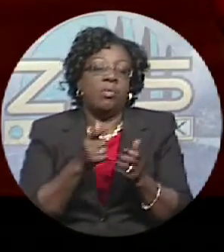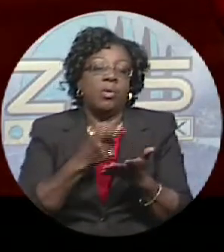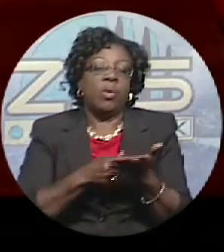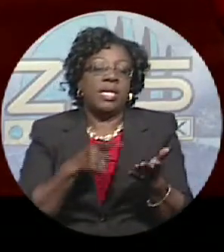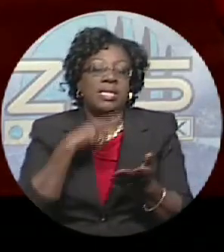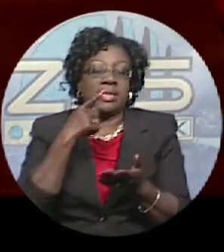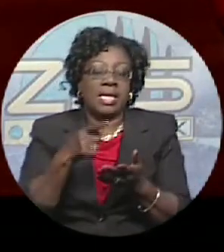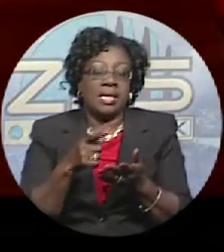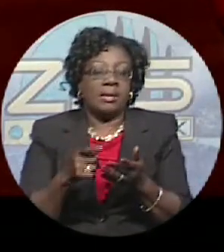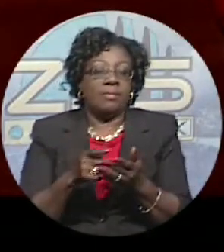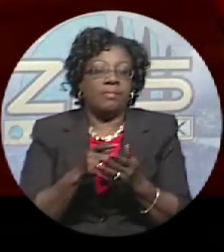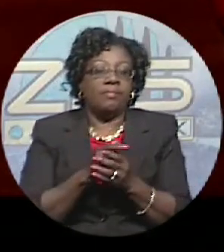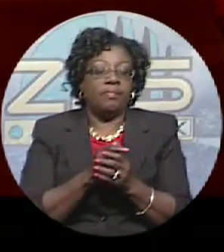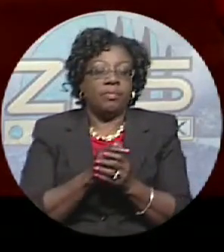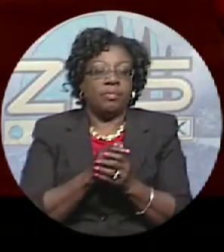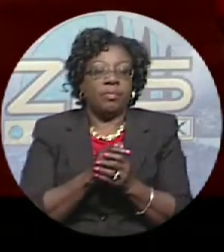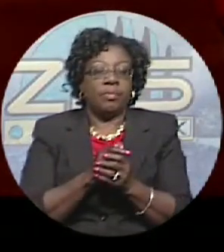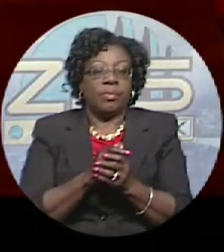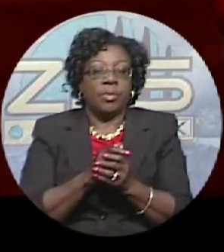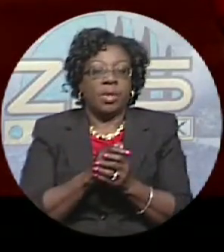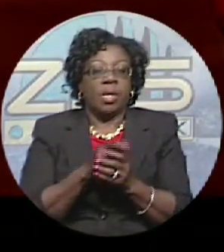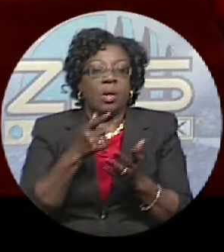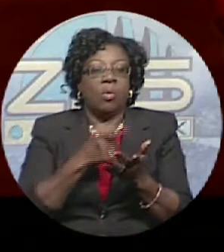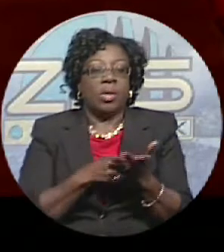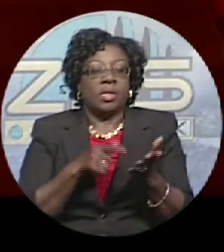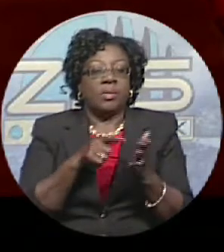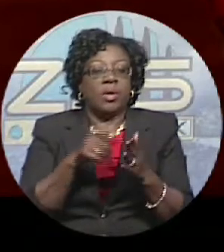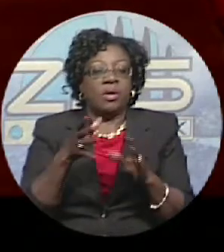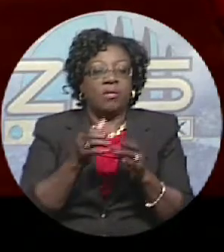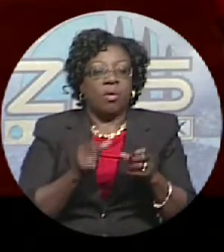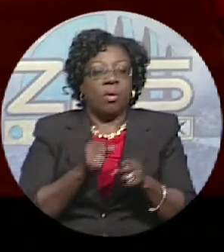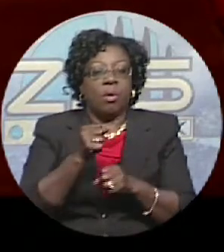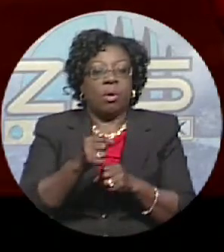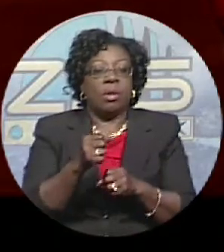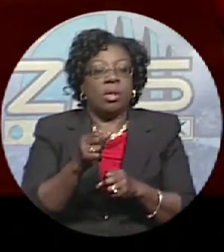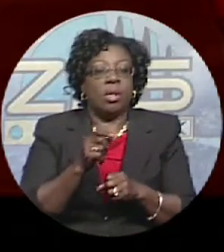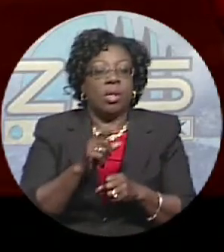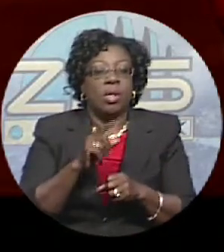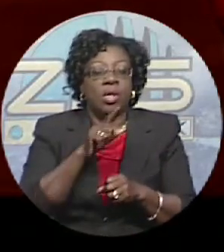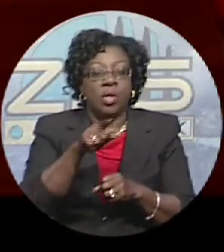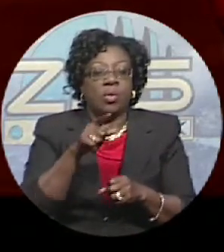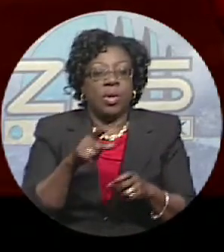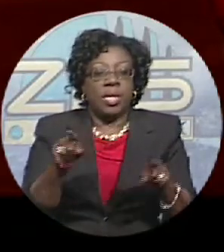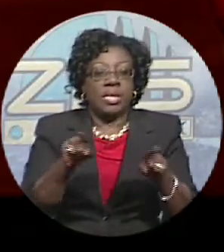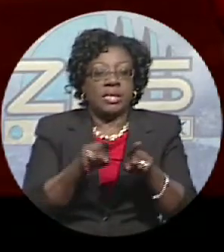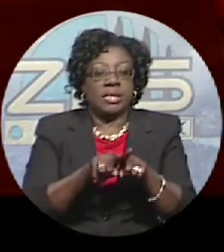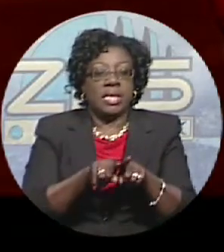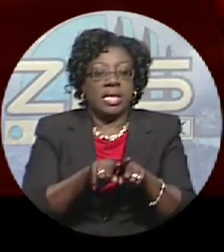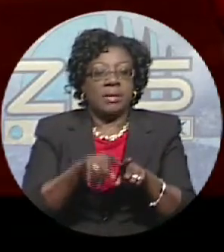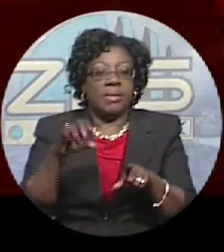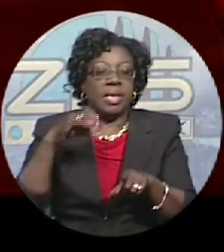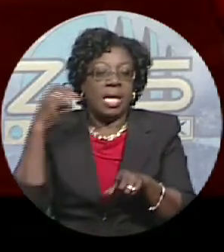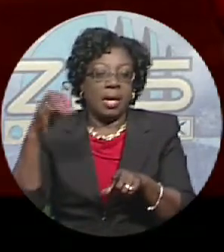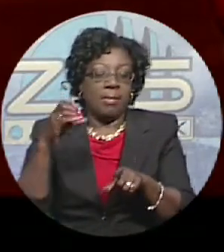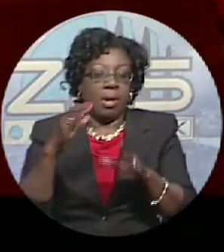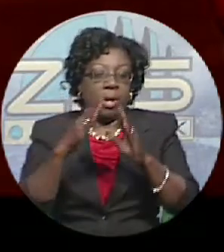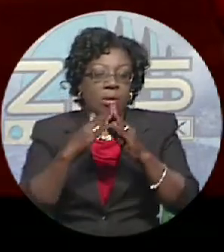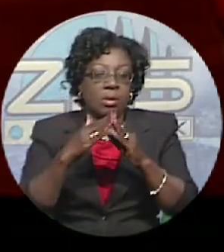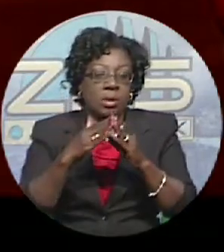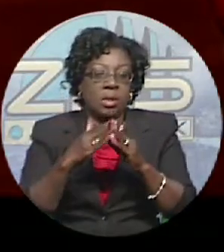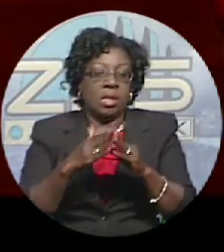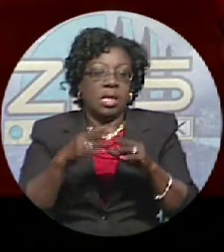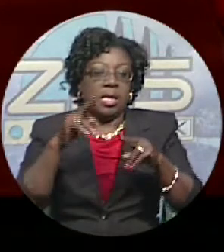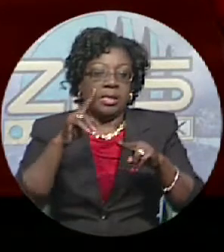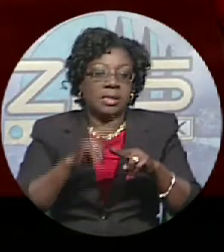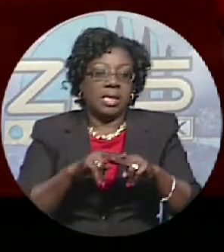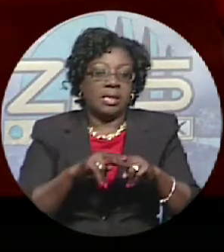Kindly allow. You the president? No, but I will know what is the point of can order. I make the point of because order? You were in the same cabinet and sat down in silence and didn't tell the public.